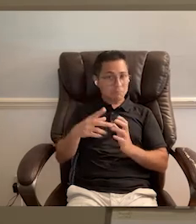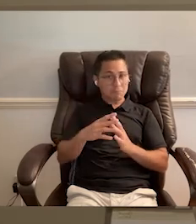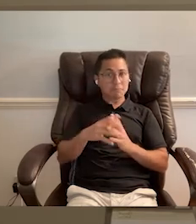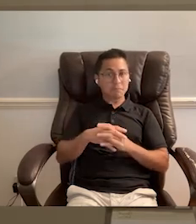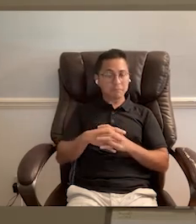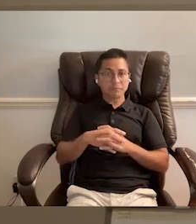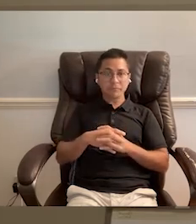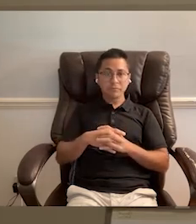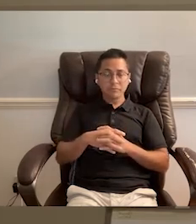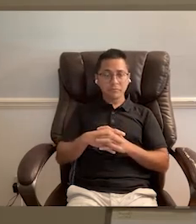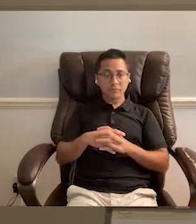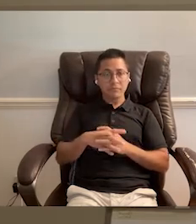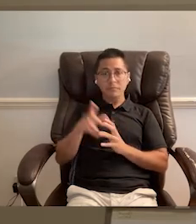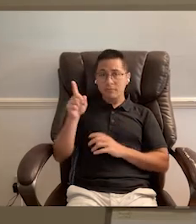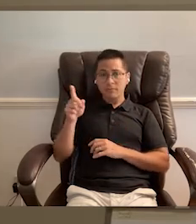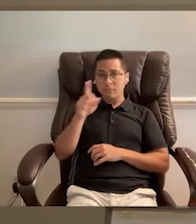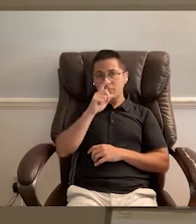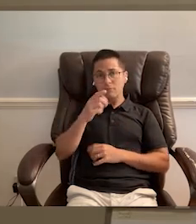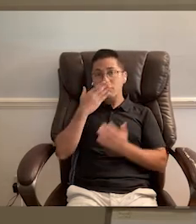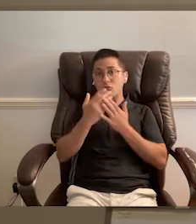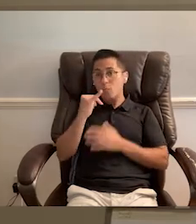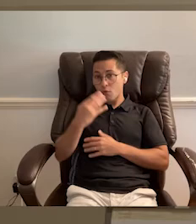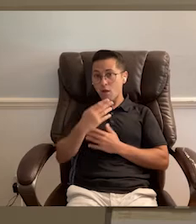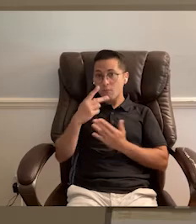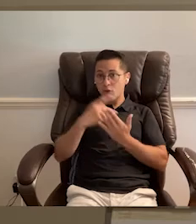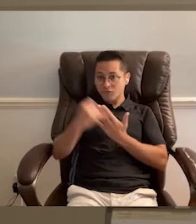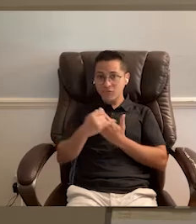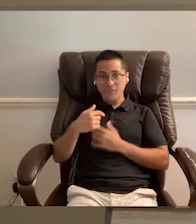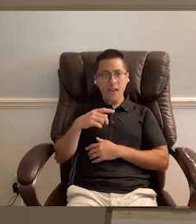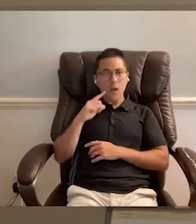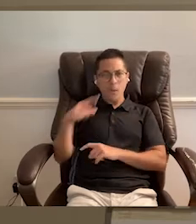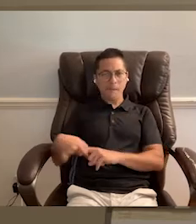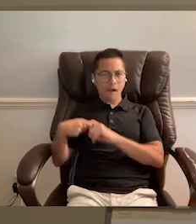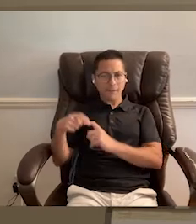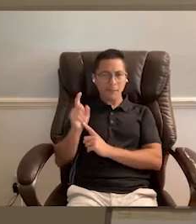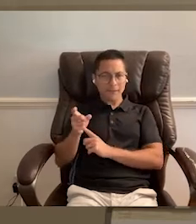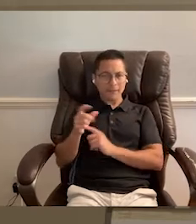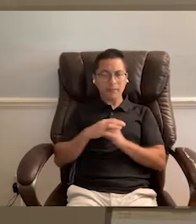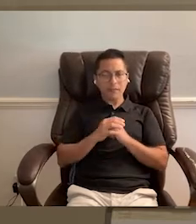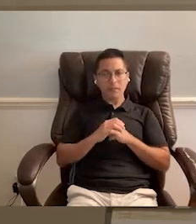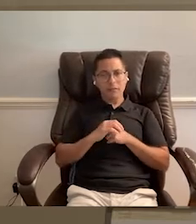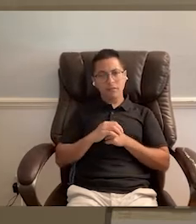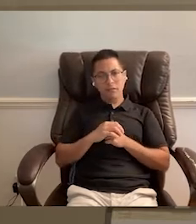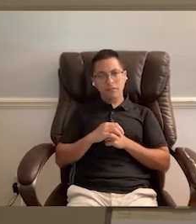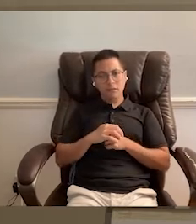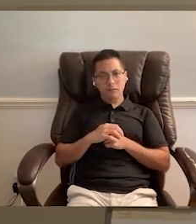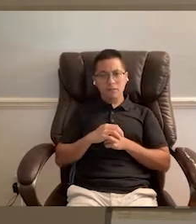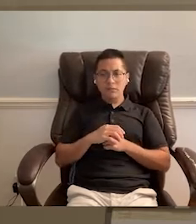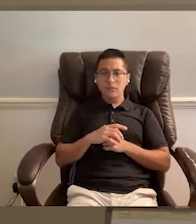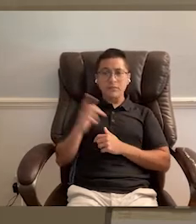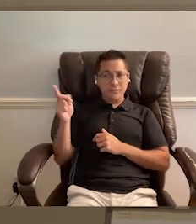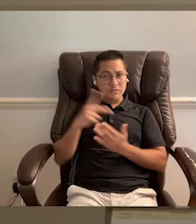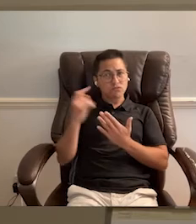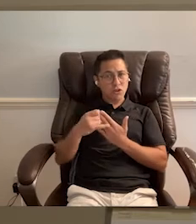it recognizes the signs and tells you what the signs are. And if there are cars, it recognizes the cars if you're crossing the street or so forth.